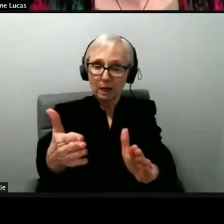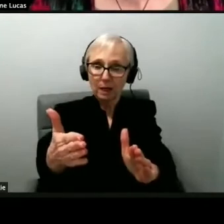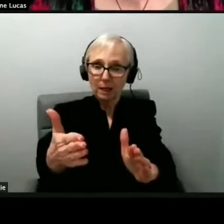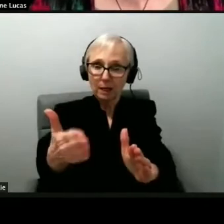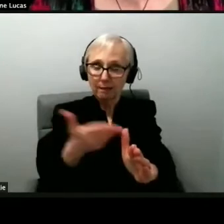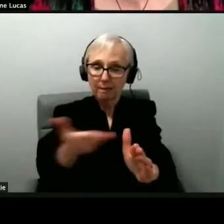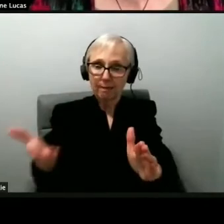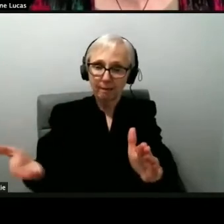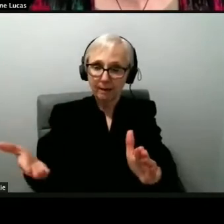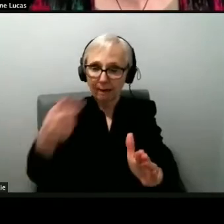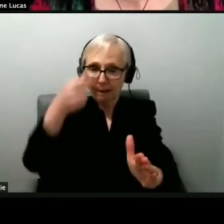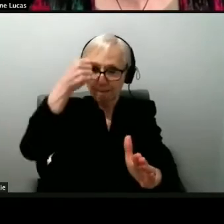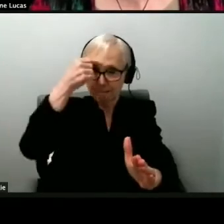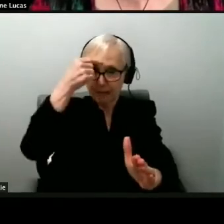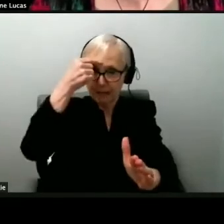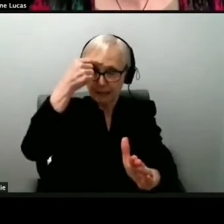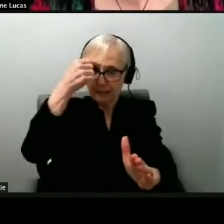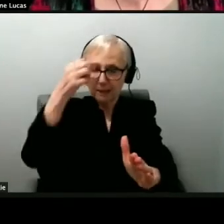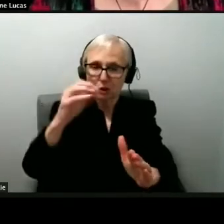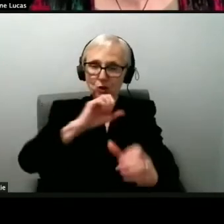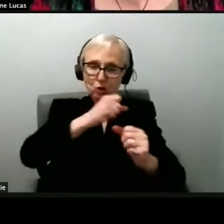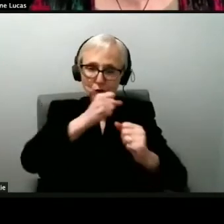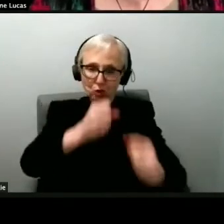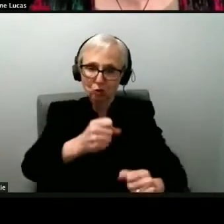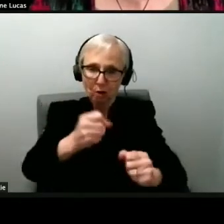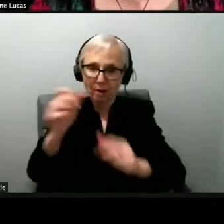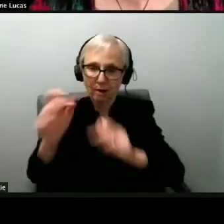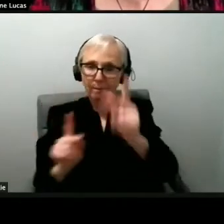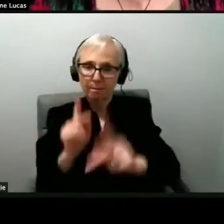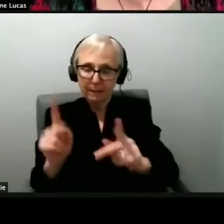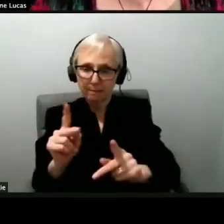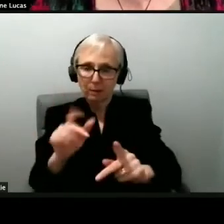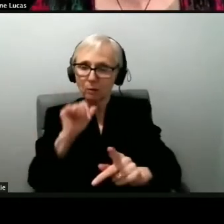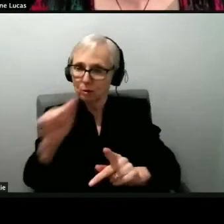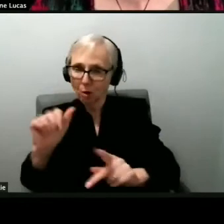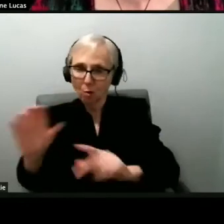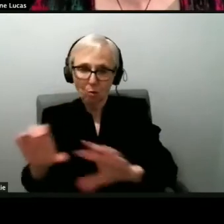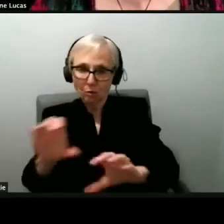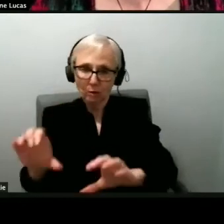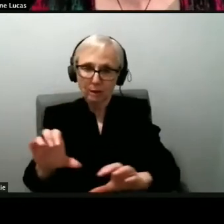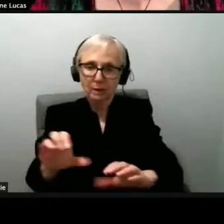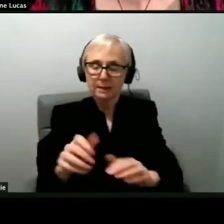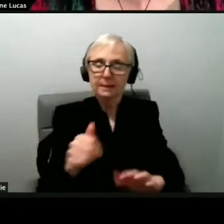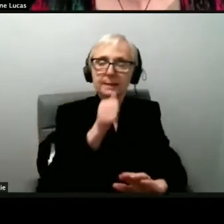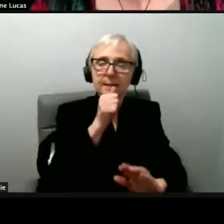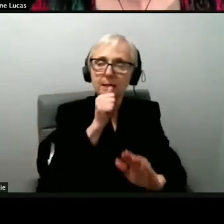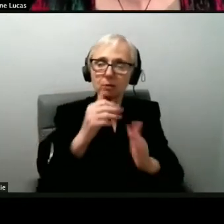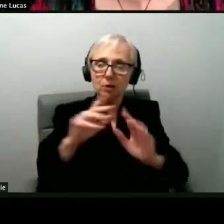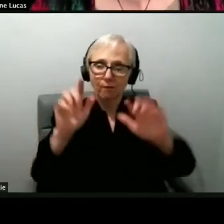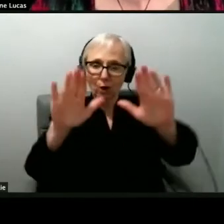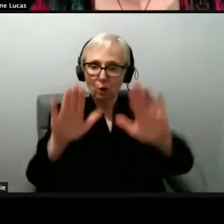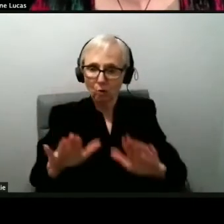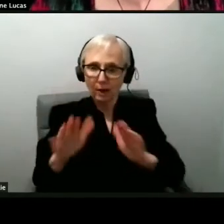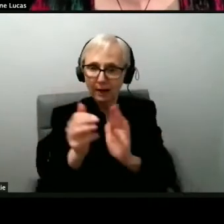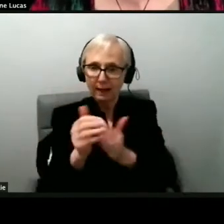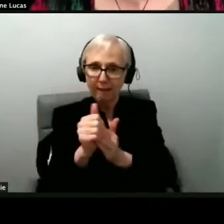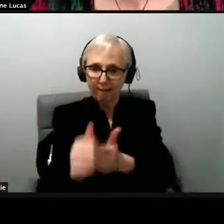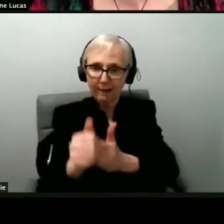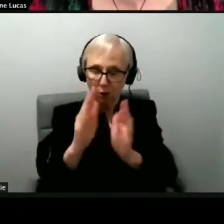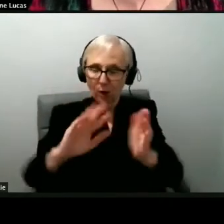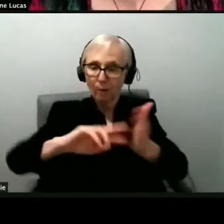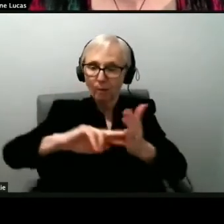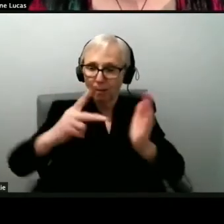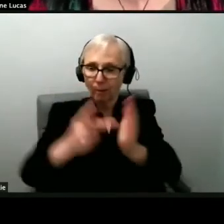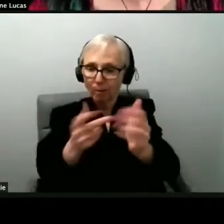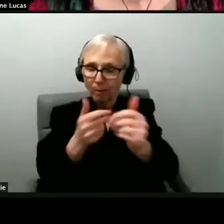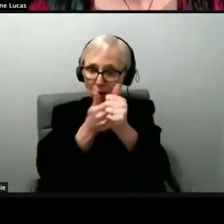13 things that mentally strong people don't do. Secrets of a great leader right here. Purpose-driven life.